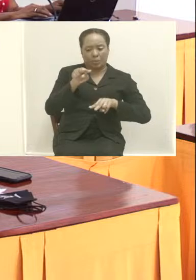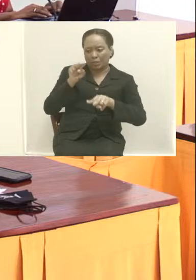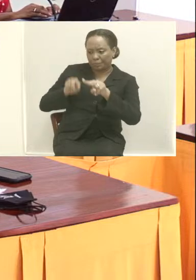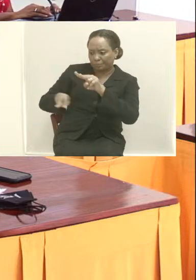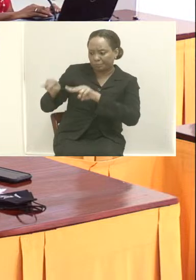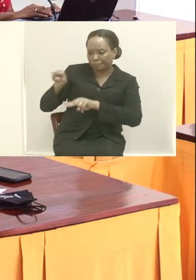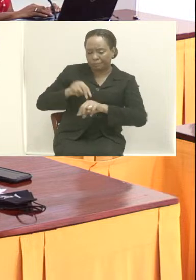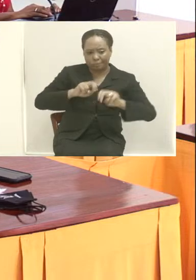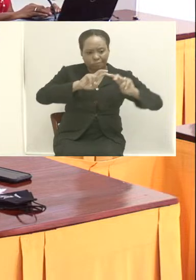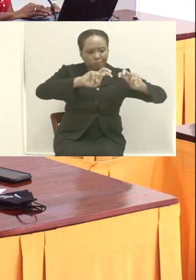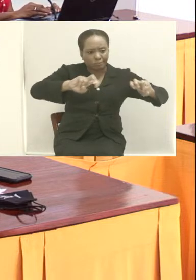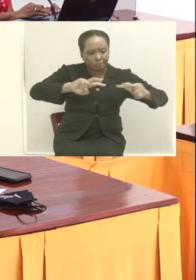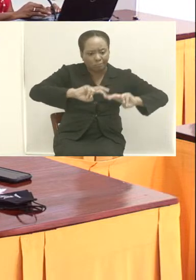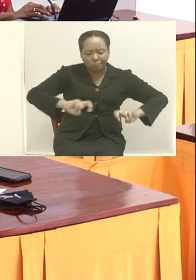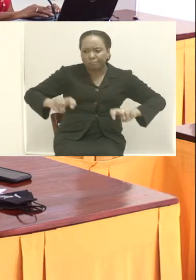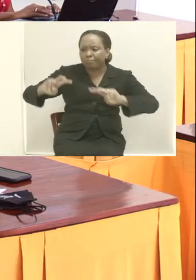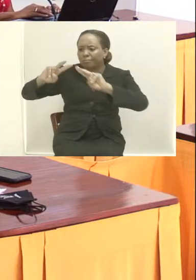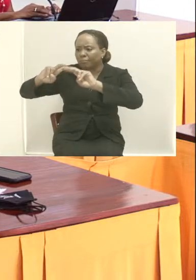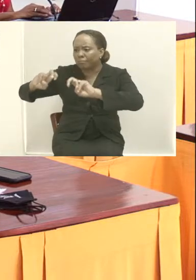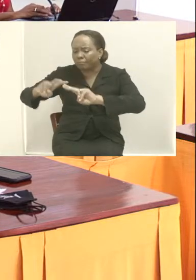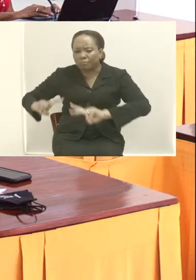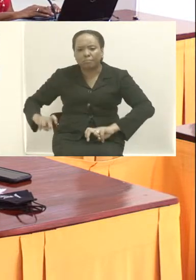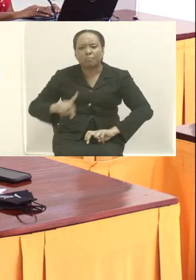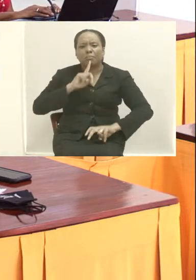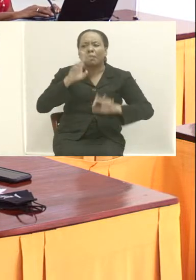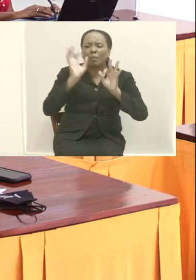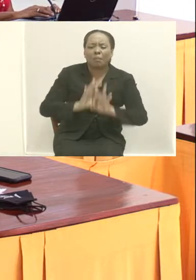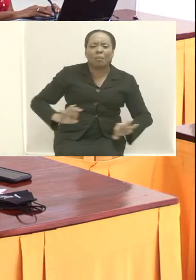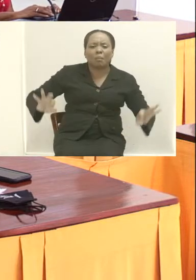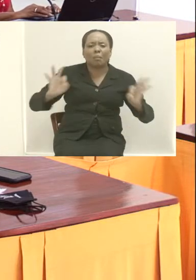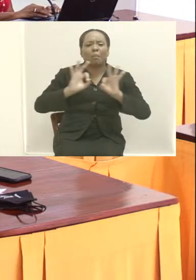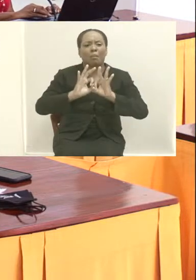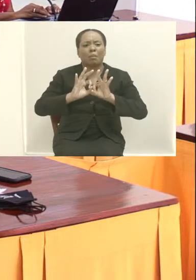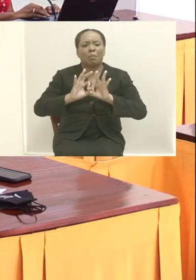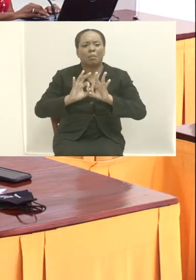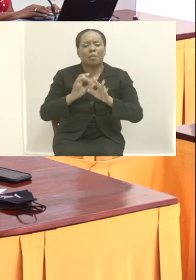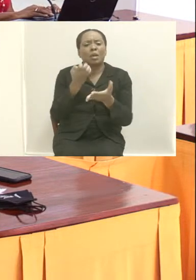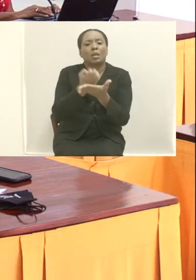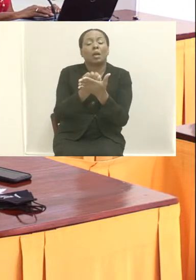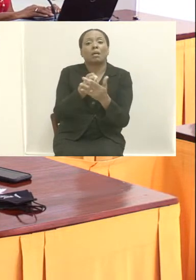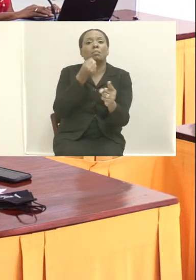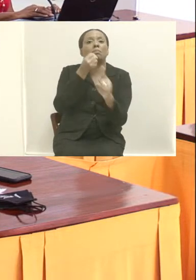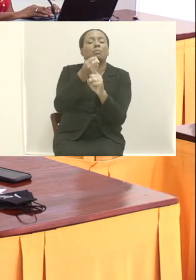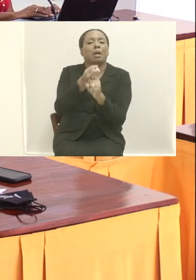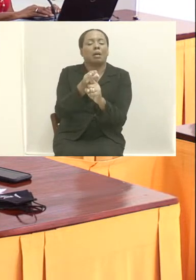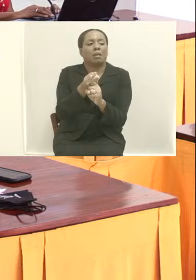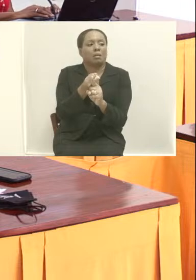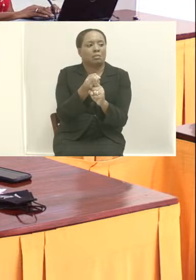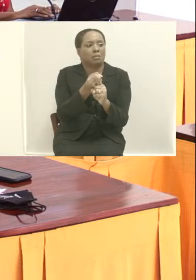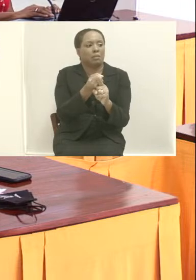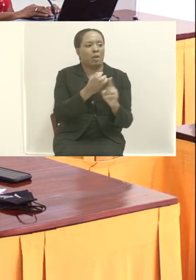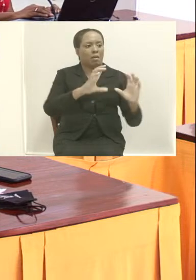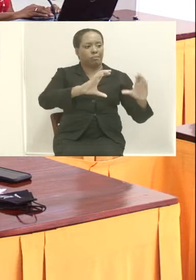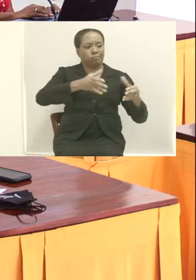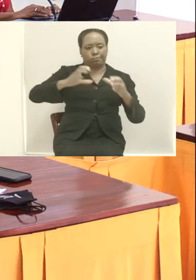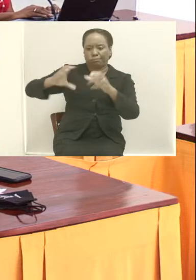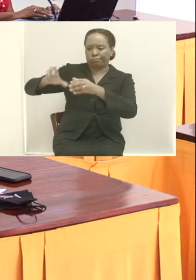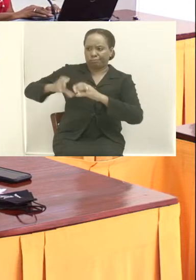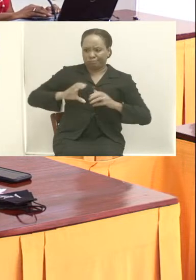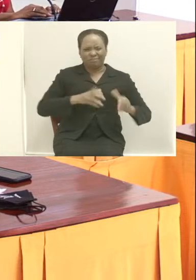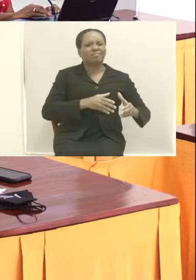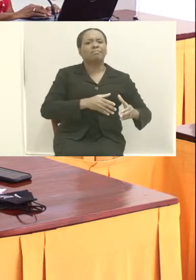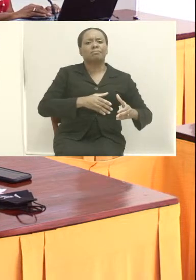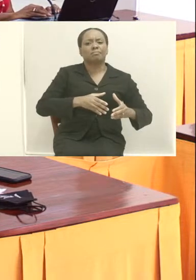very important as far as I'm concerned, an understanding of their economic impact. It is true to say, ma'am, that the